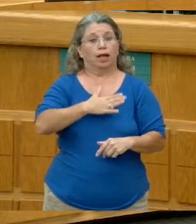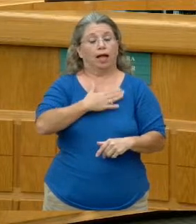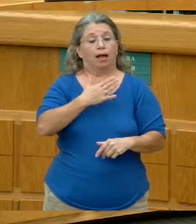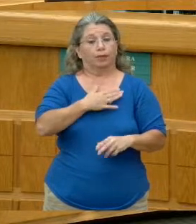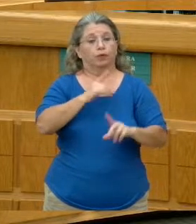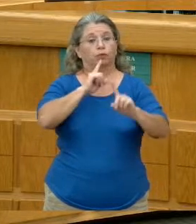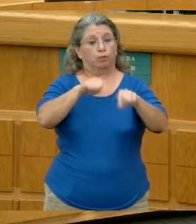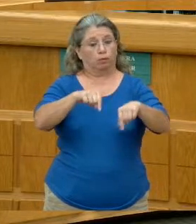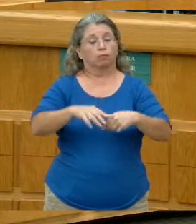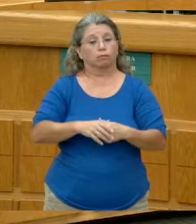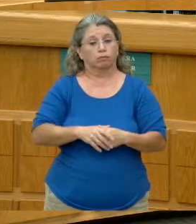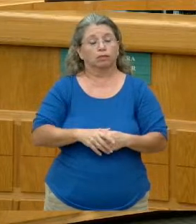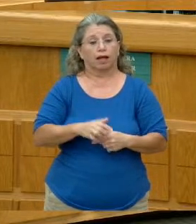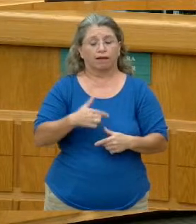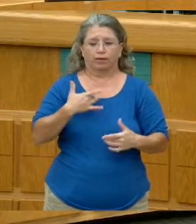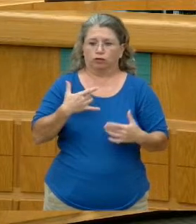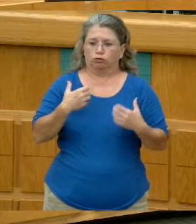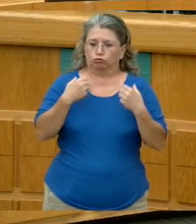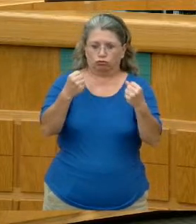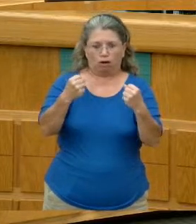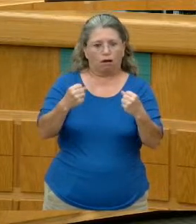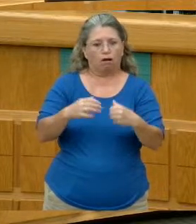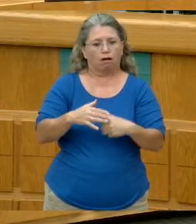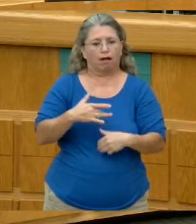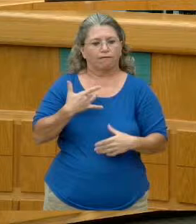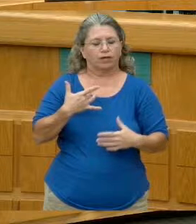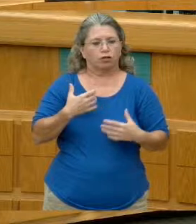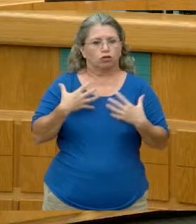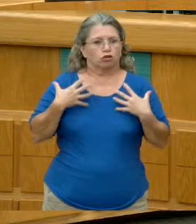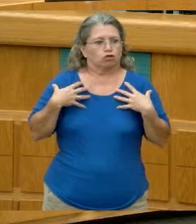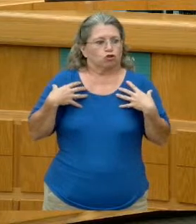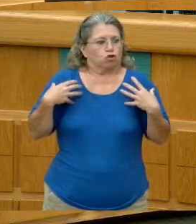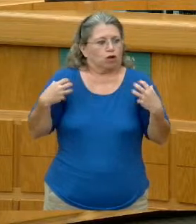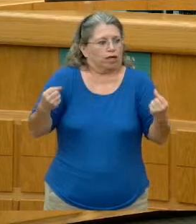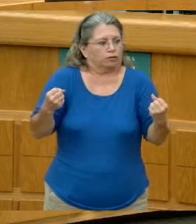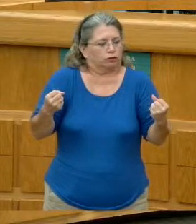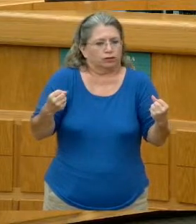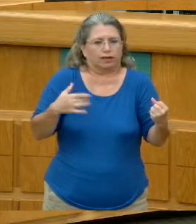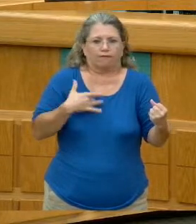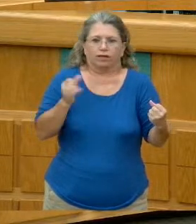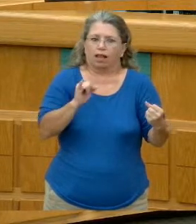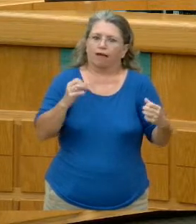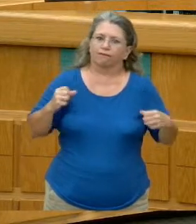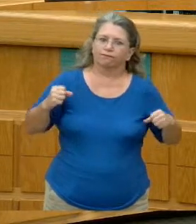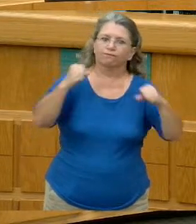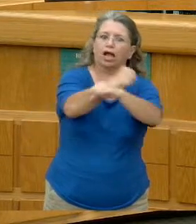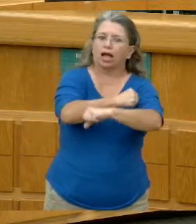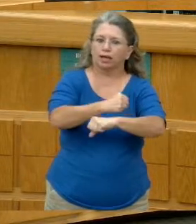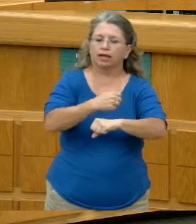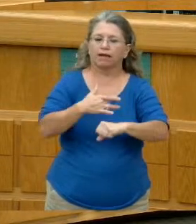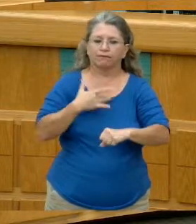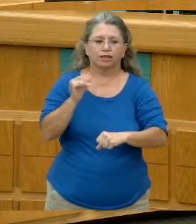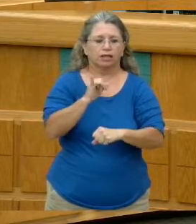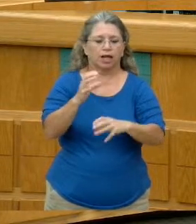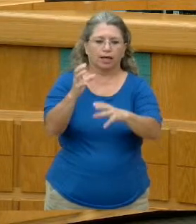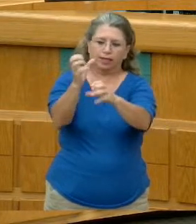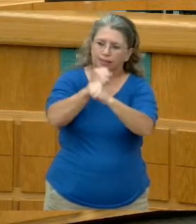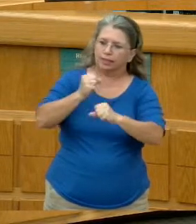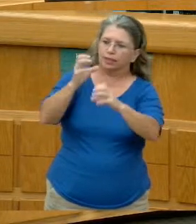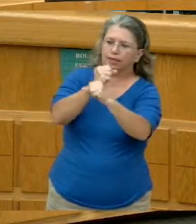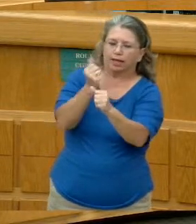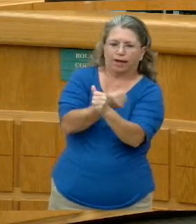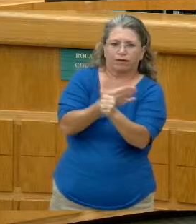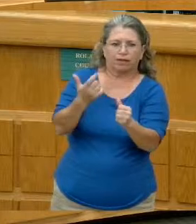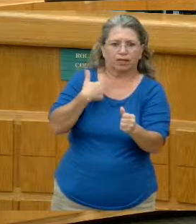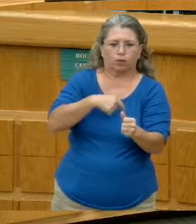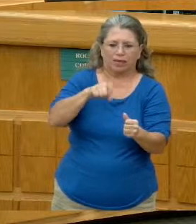feel strong. I feel courageous. I feel like fighting. I feel like getting everything that we need this